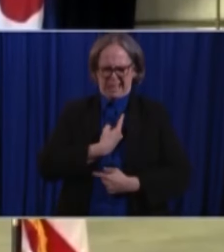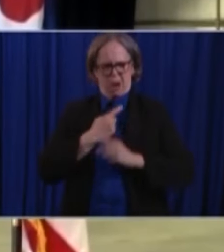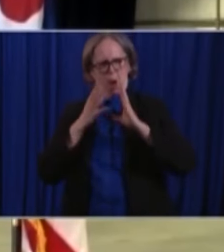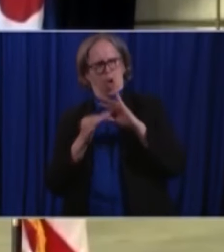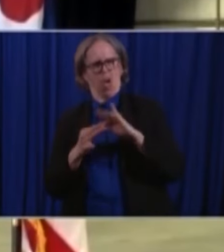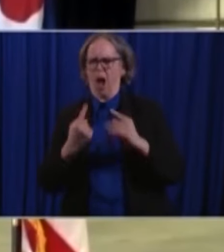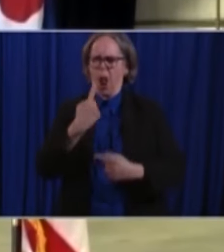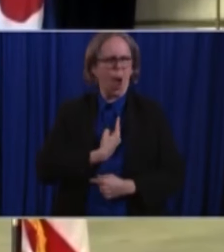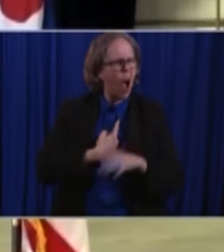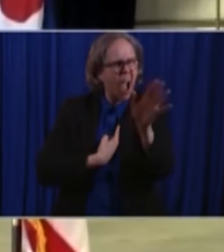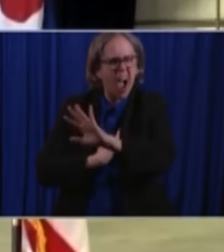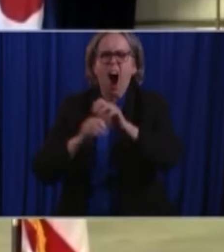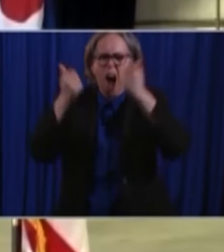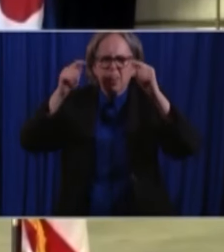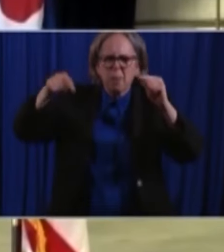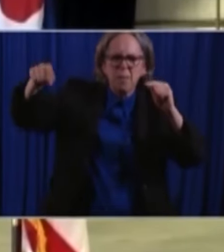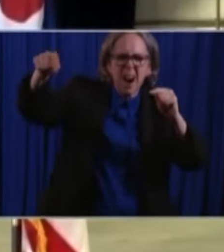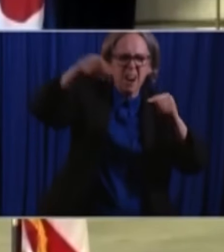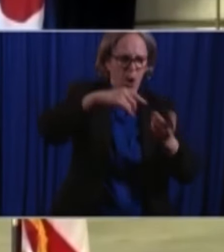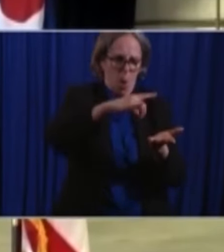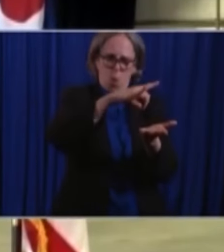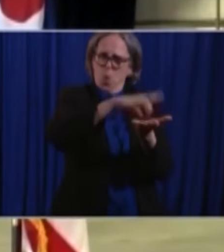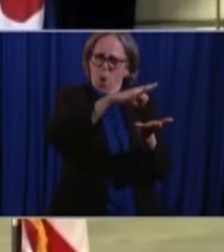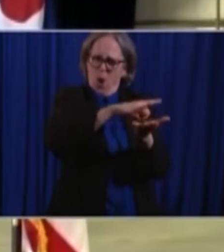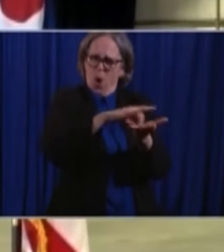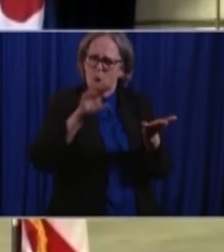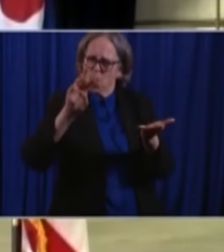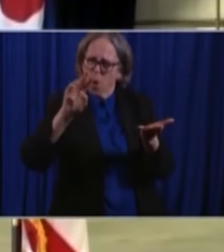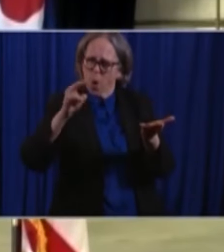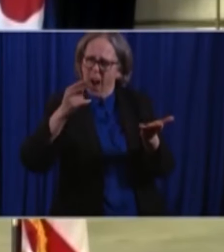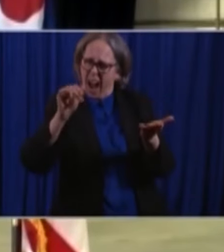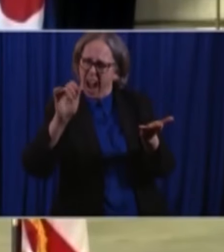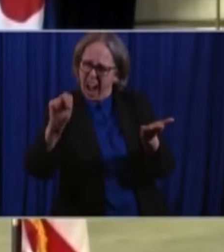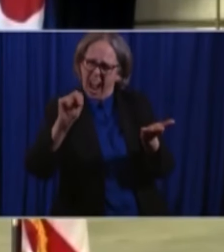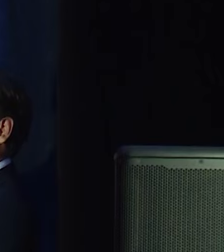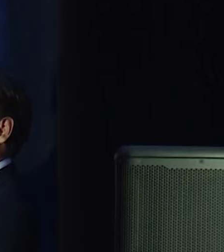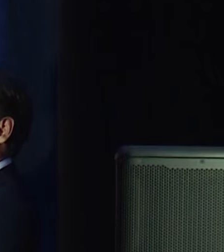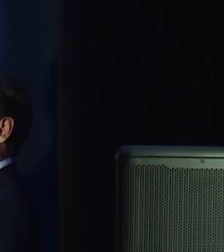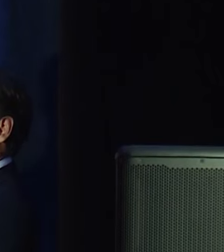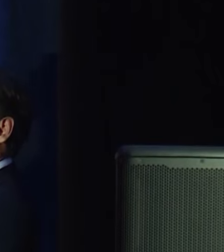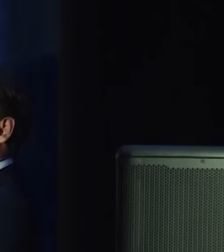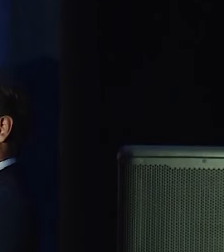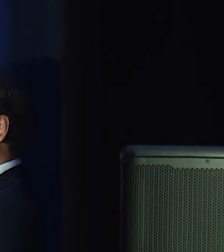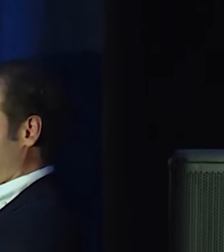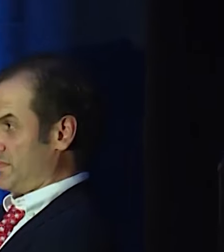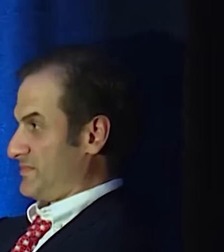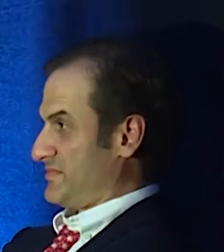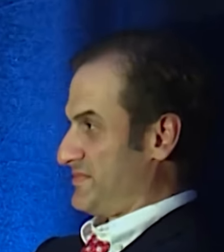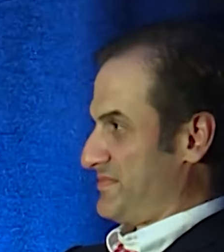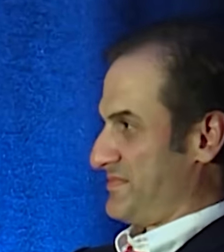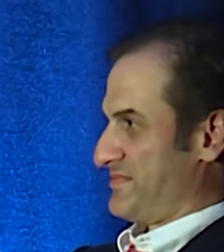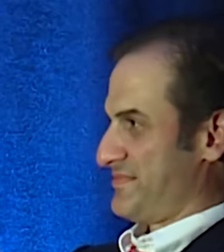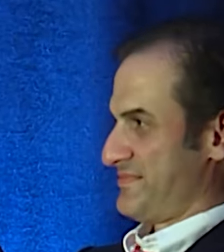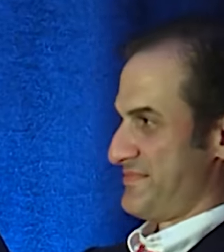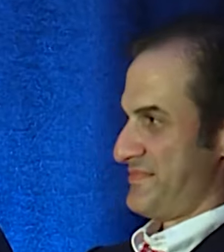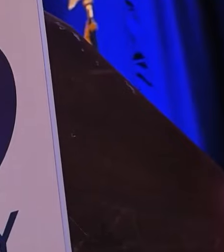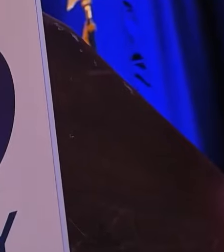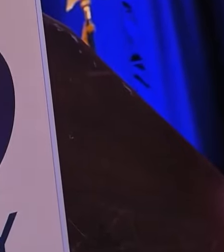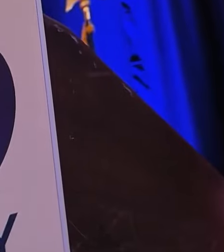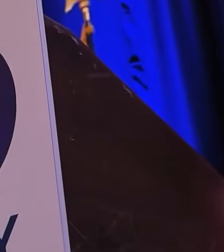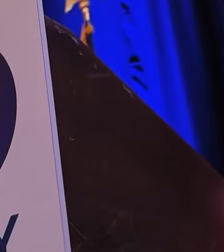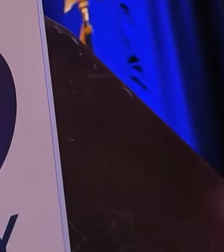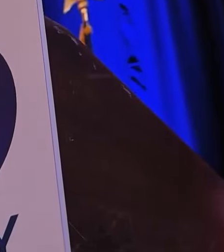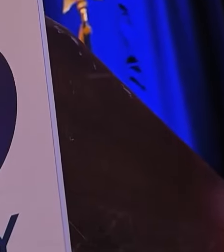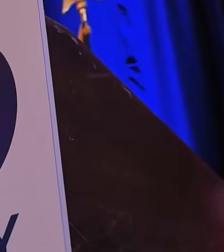Eustace, should he be eager to avoid a messy primary to try to succeed DeWine as governor. The name of Secretary of State Frank LaRose is